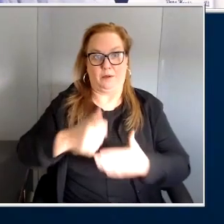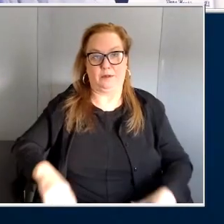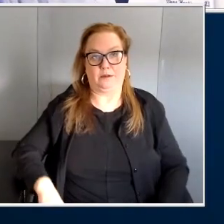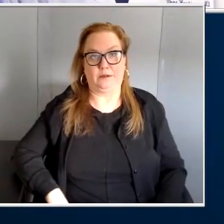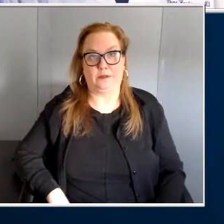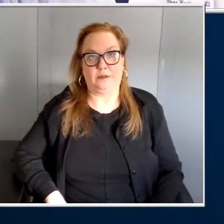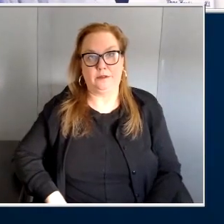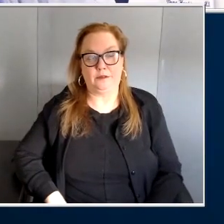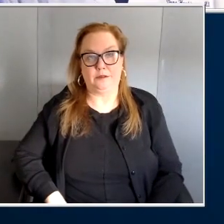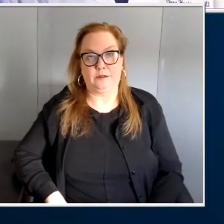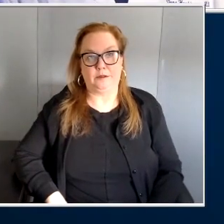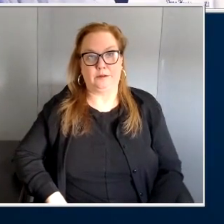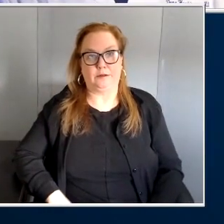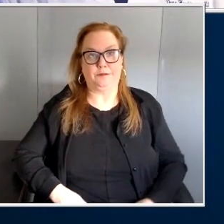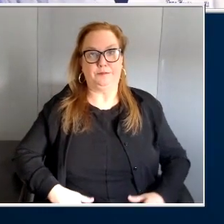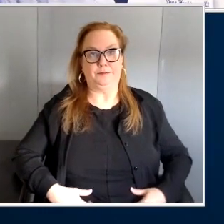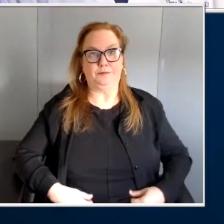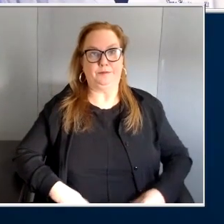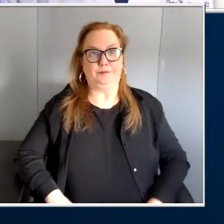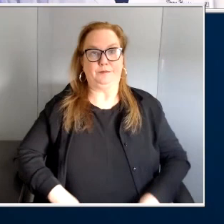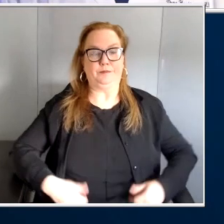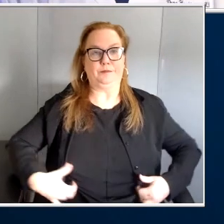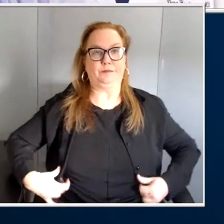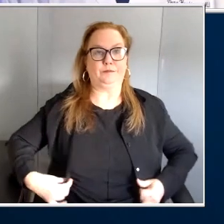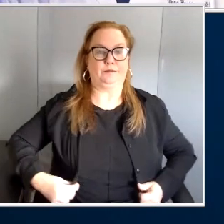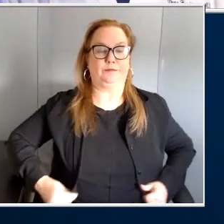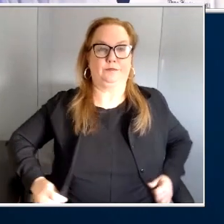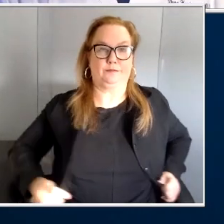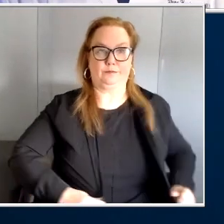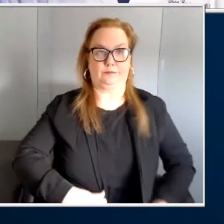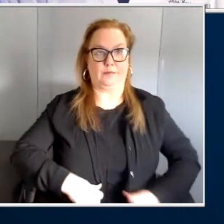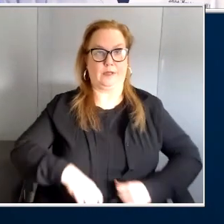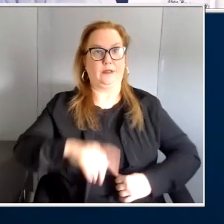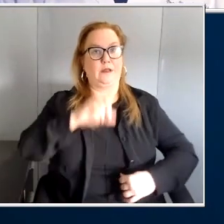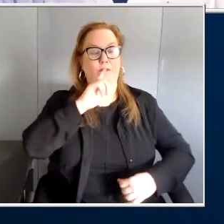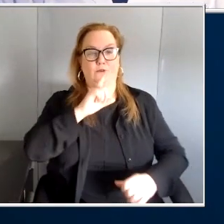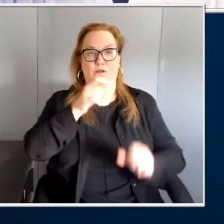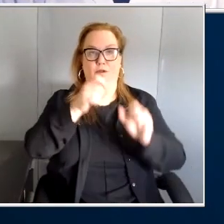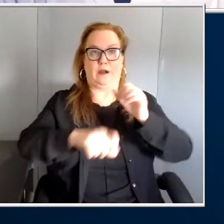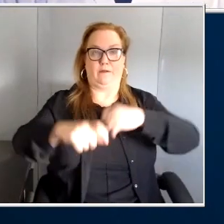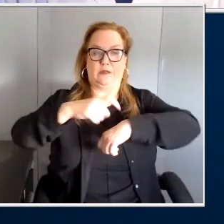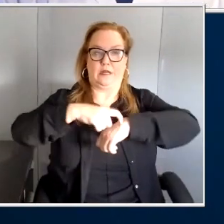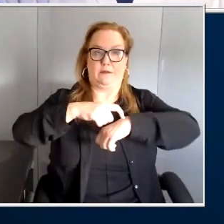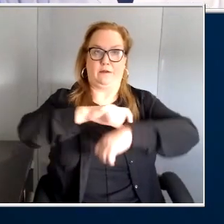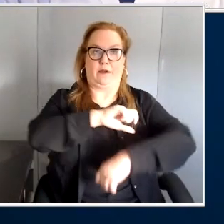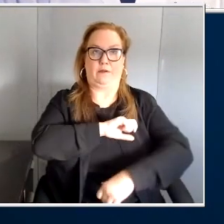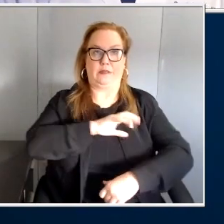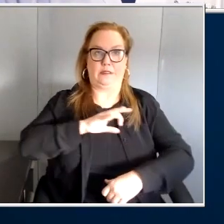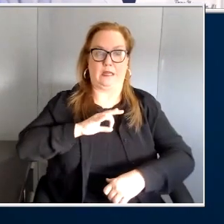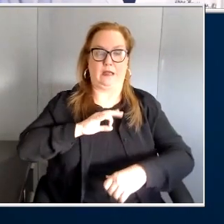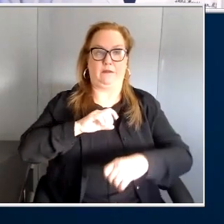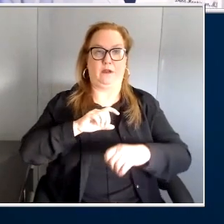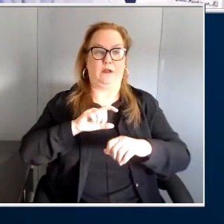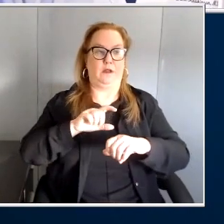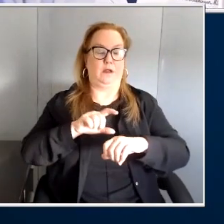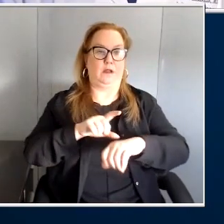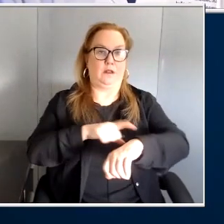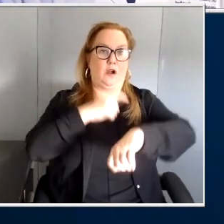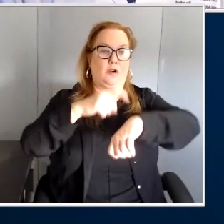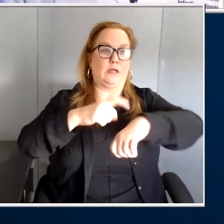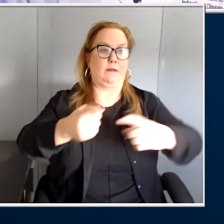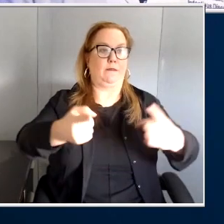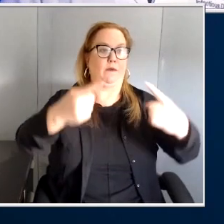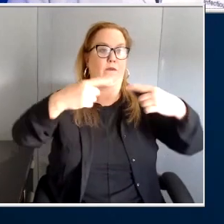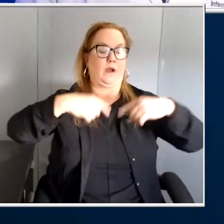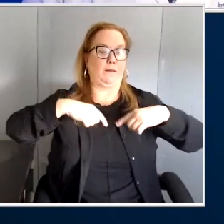I think that every time if we're not as well staffed, it takes longer to get somebody in for a time-critical diagnosis. We